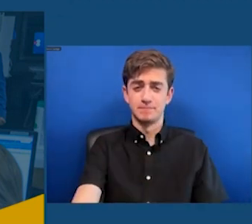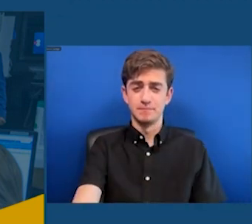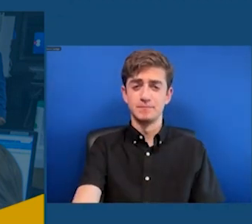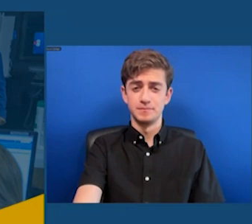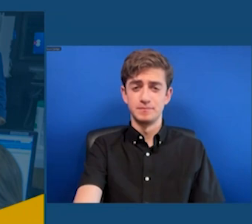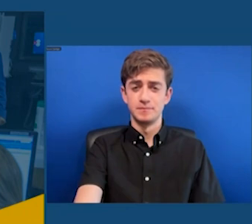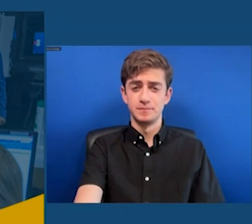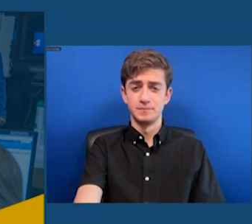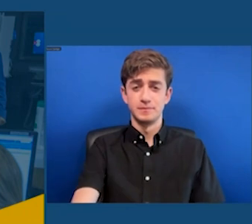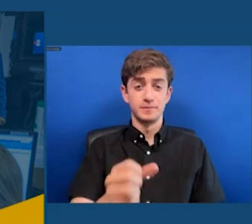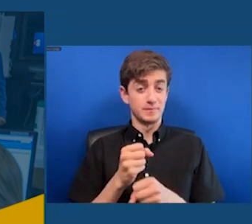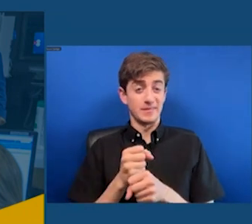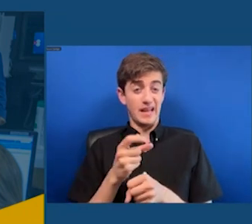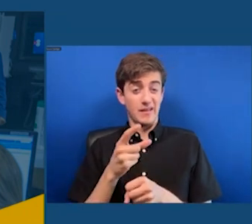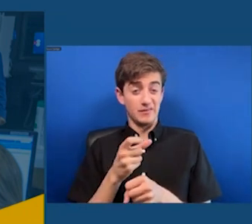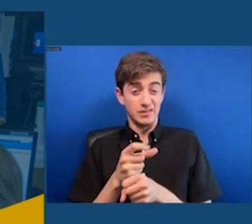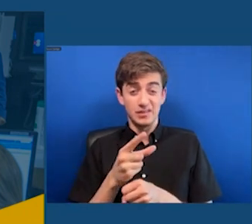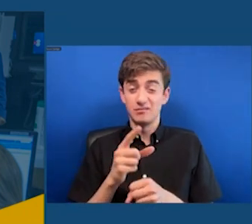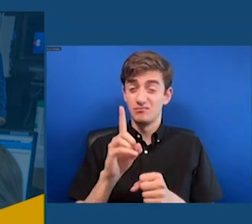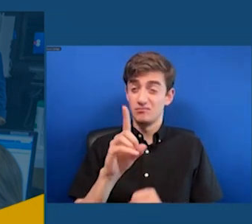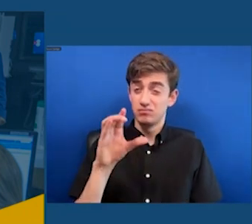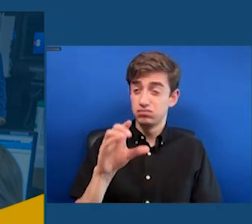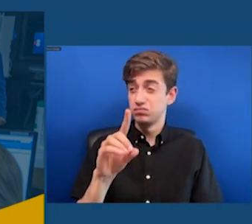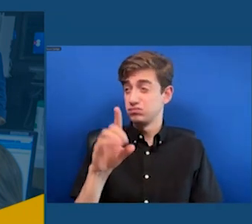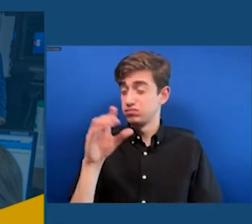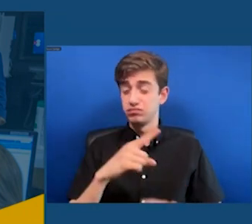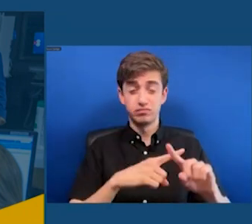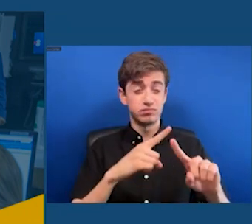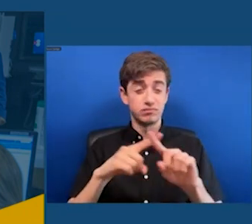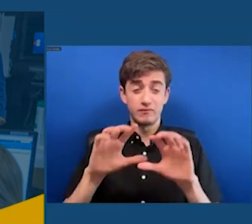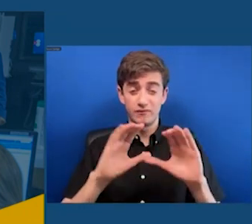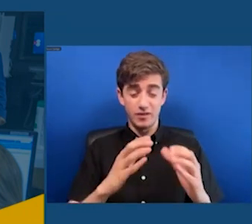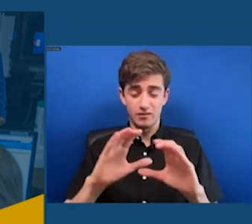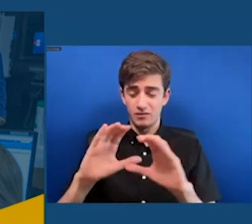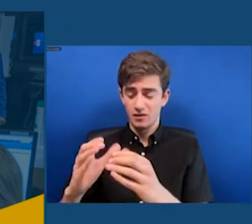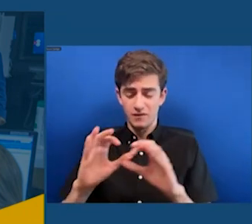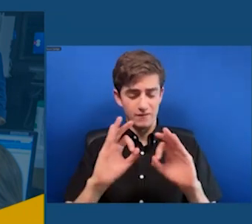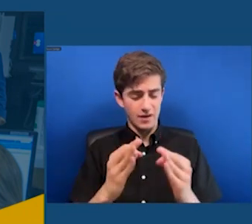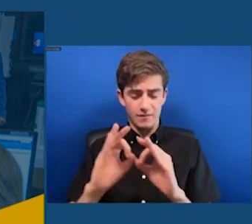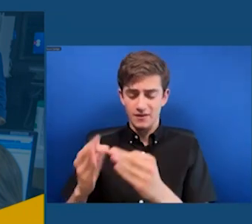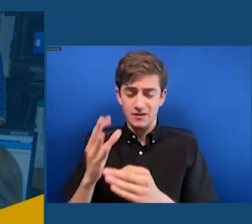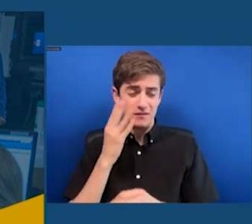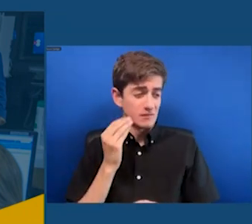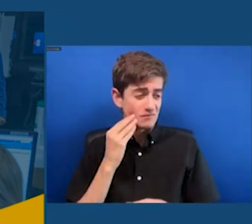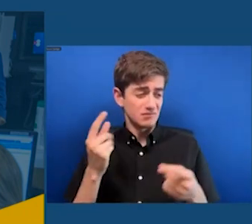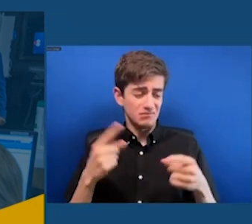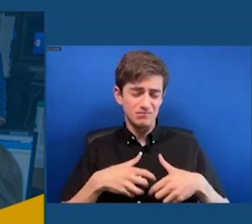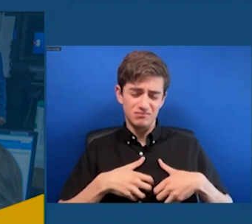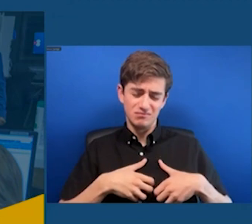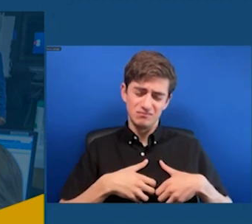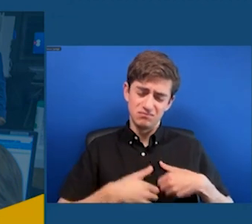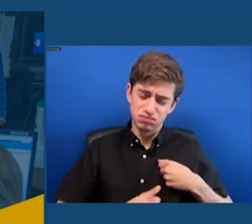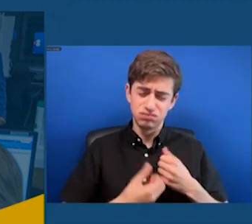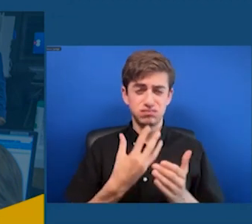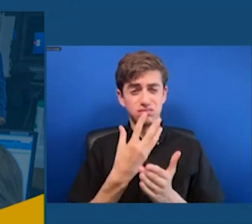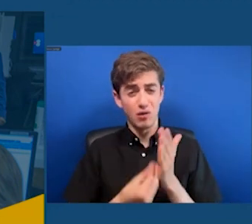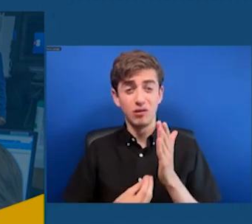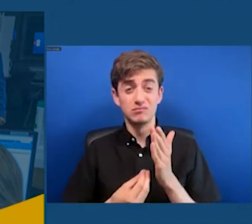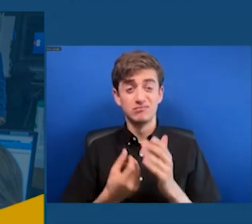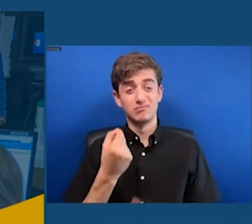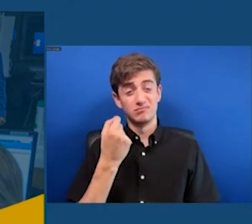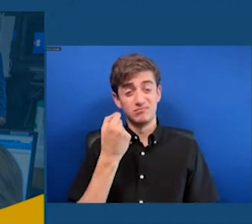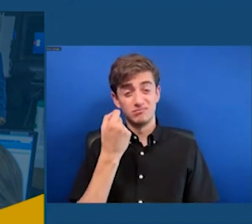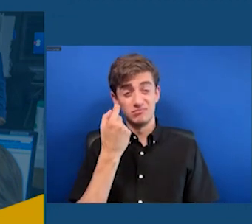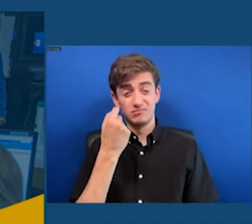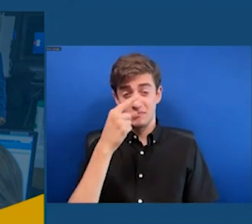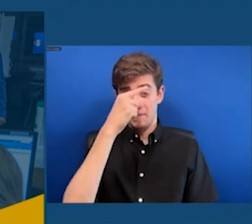experience this unfathomable loss. And the reality is, Black and brown mothers and babies are disproportionately impacted, in